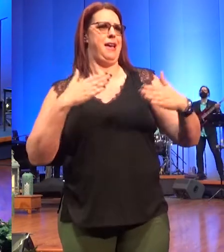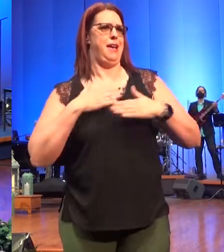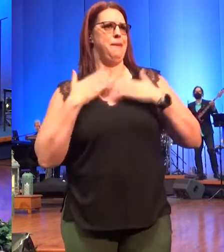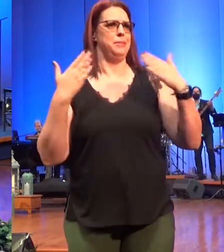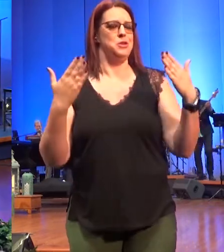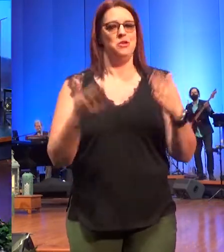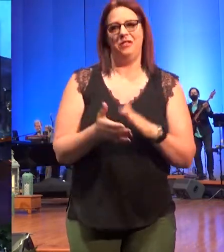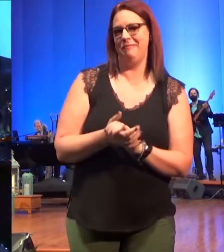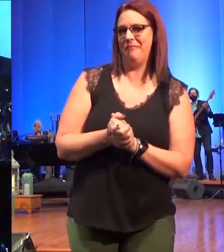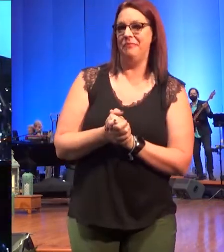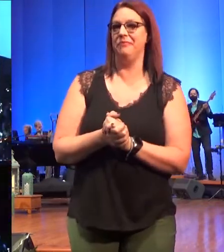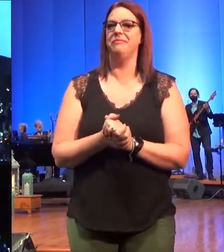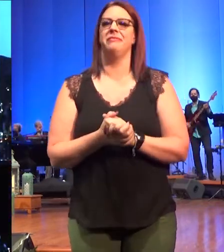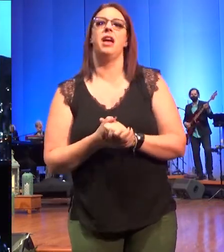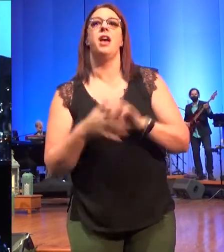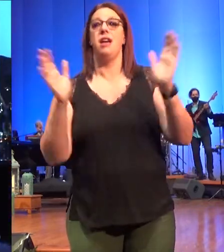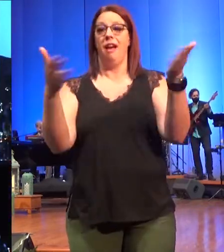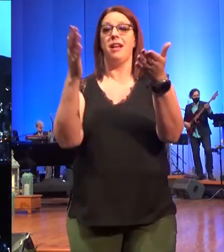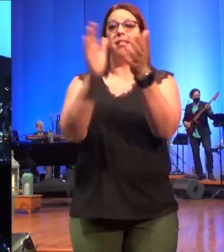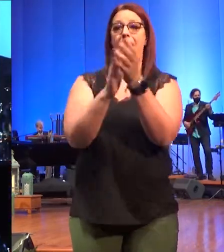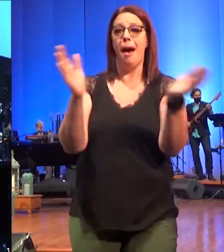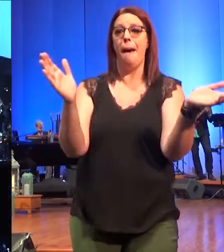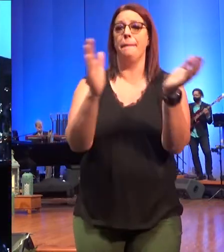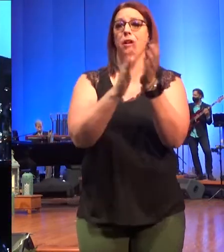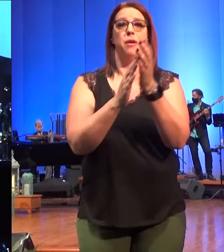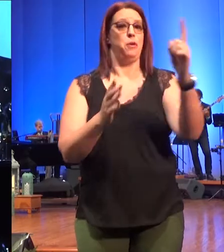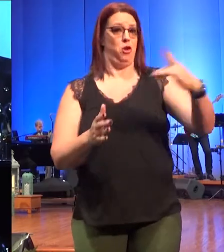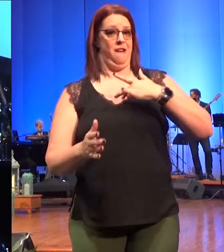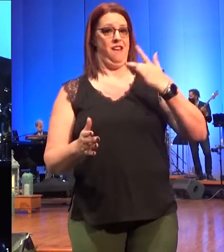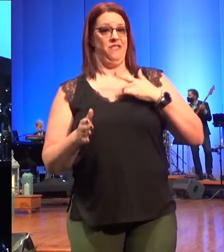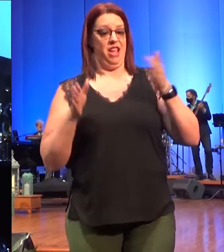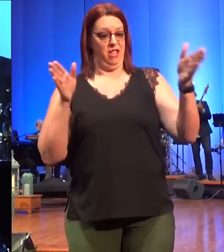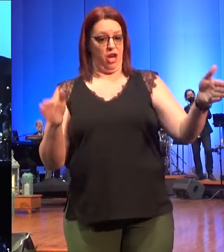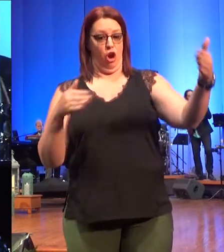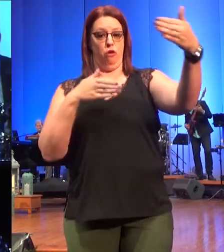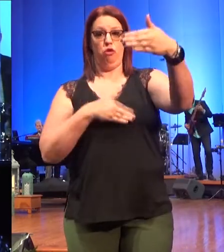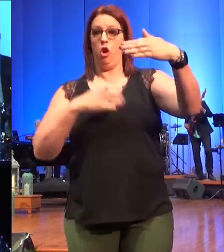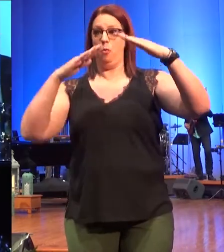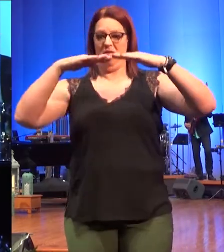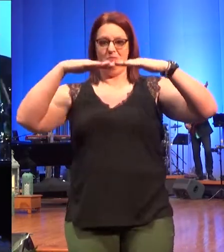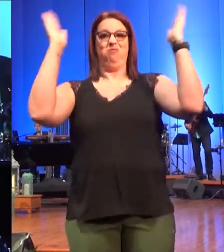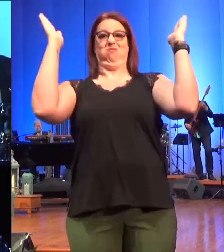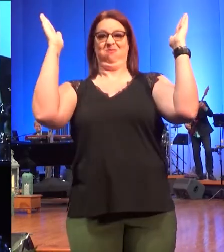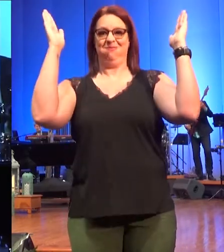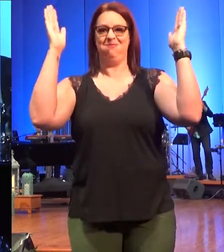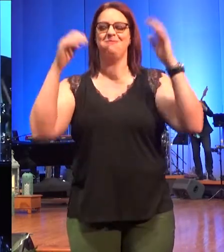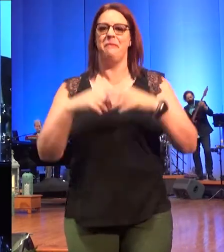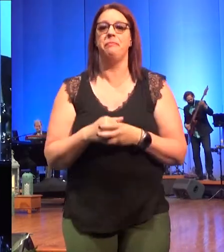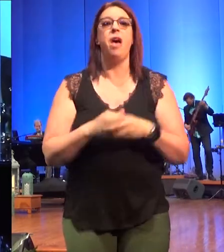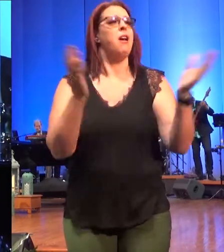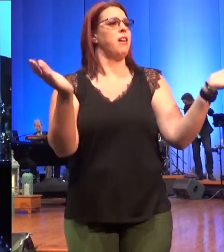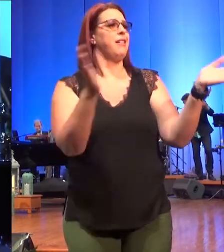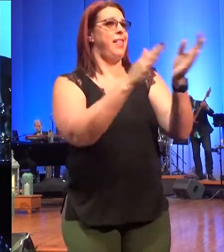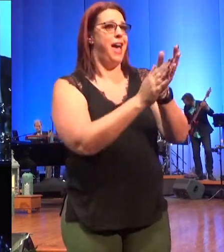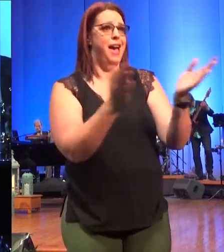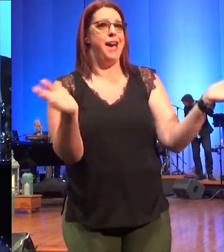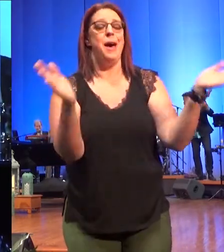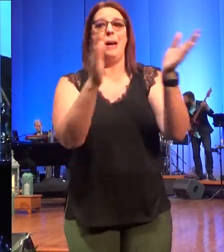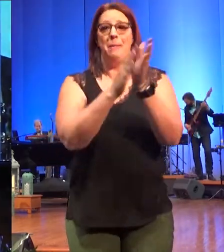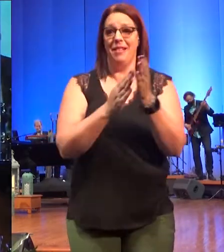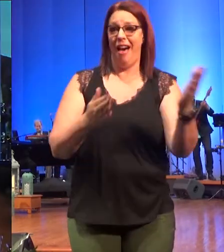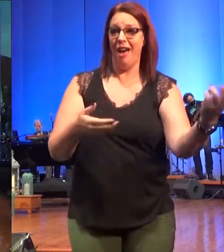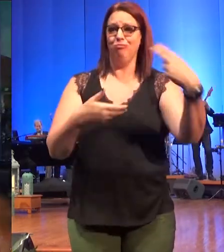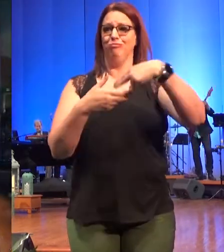alone if you feel like a room without a roof. Because I'm not alone if you